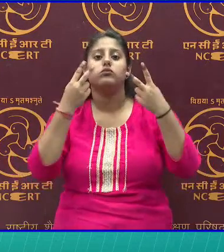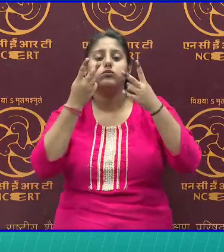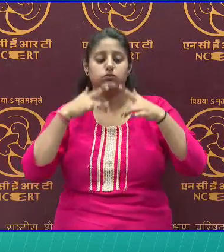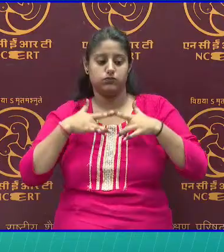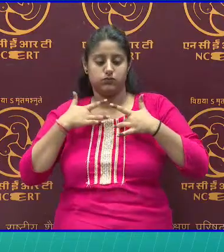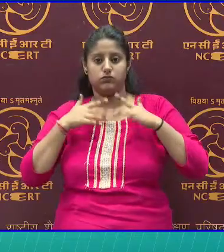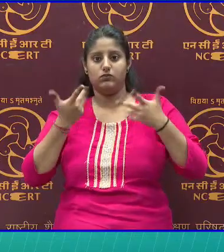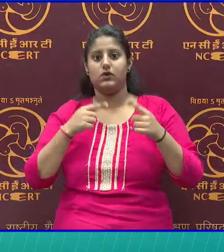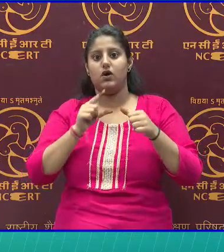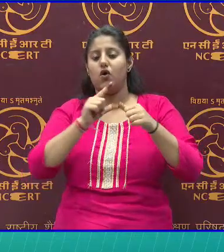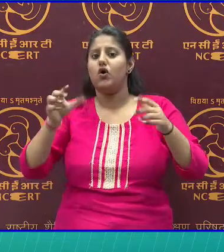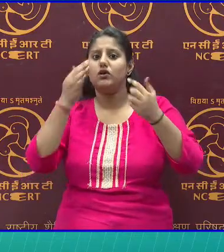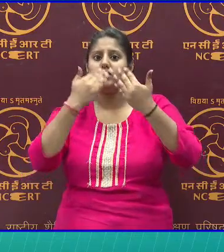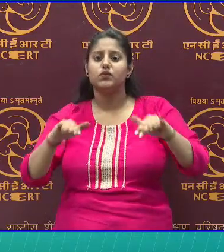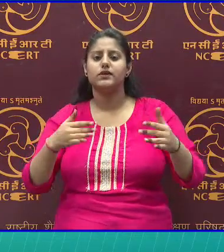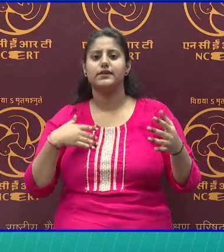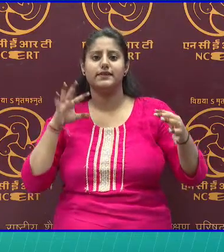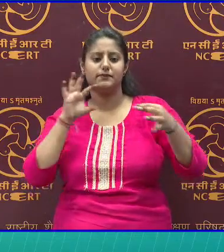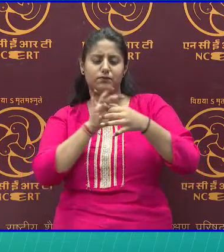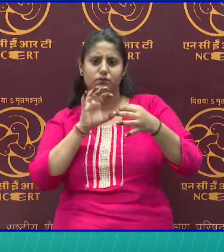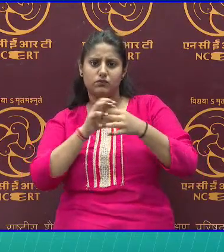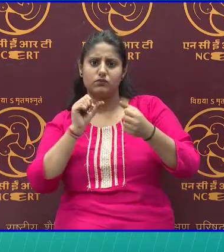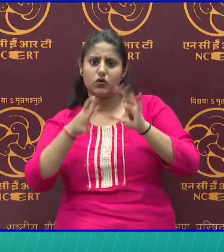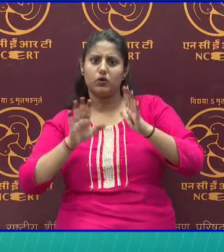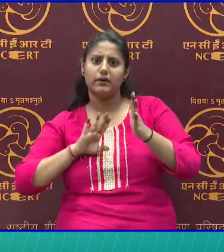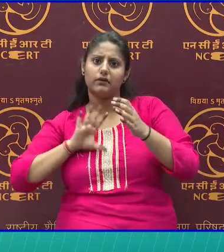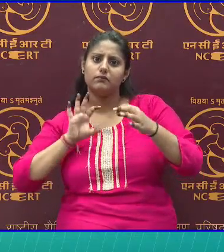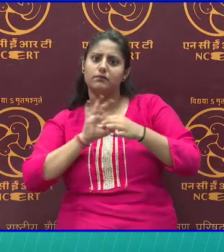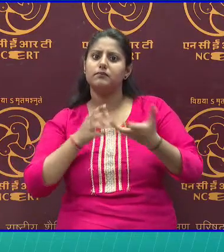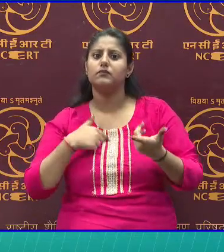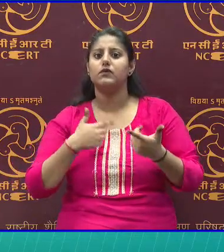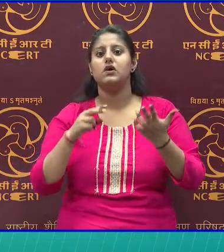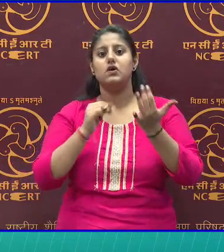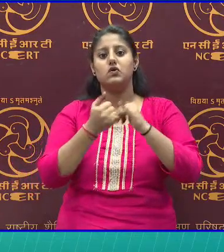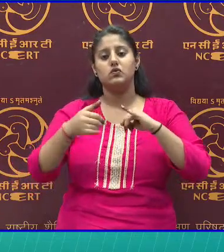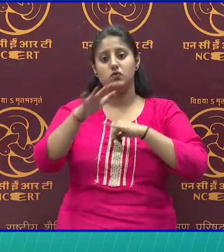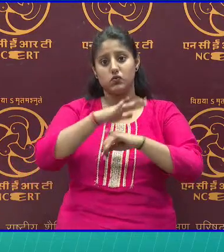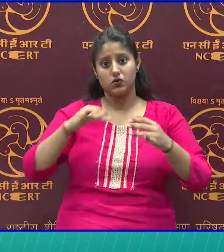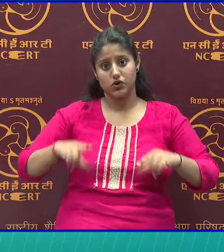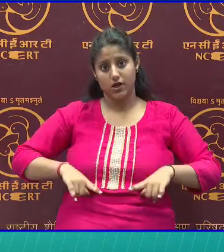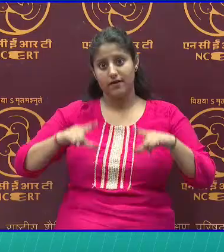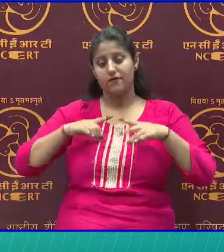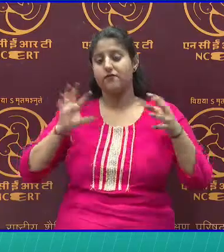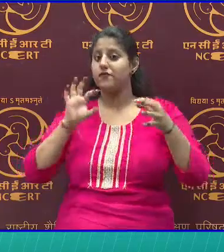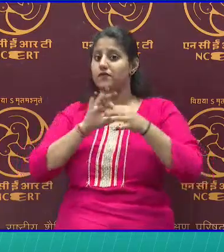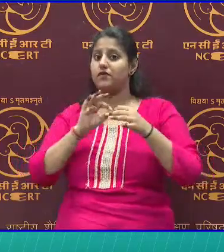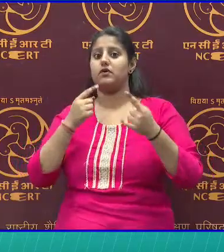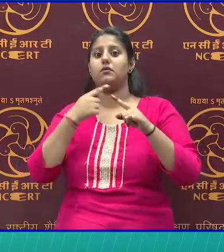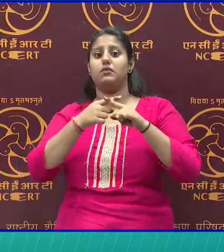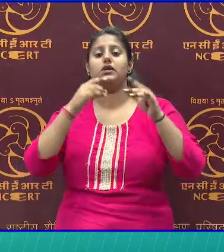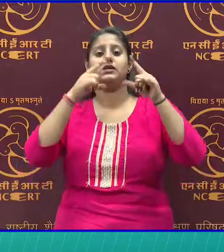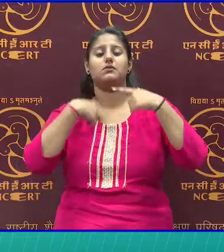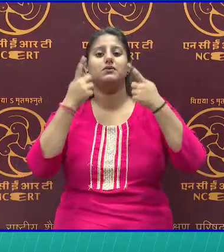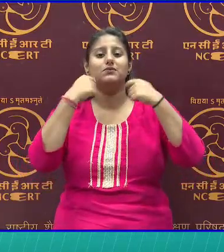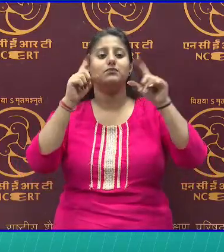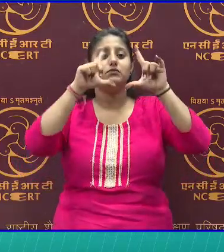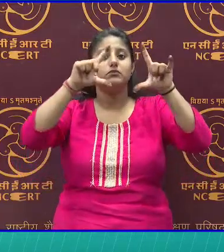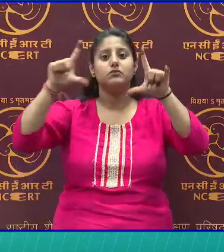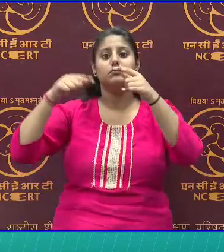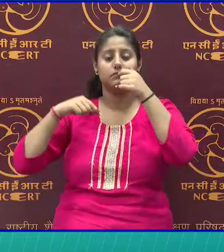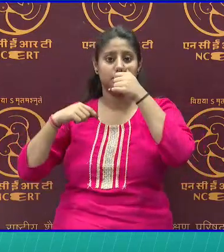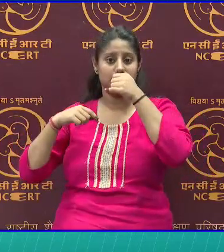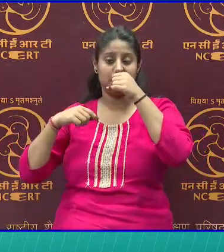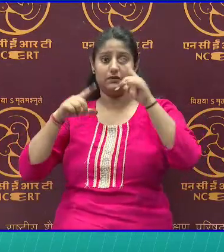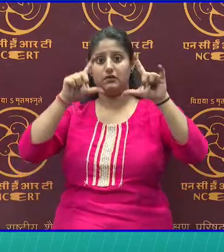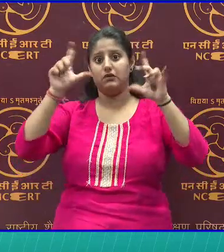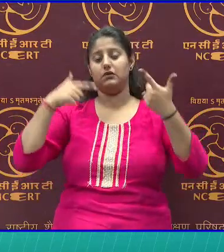everybody is interconnected, that interdependence of the nature and then social life, that has been tried to portray through the pictures. And these